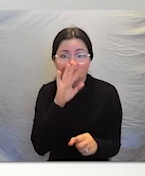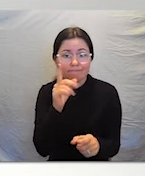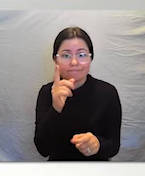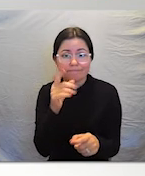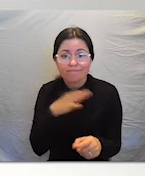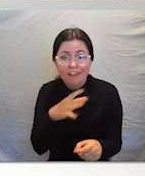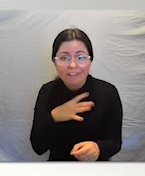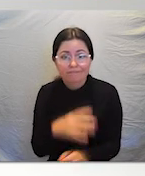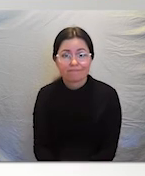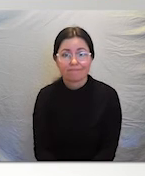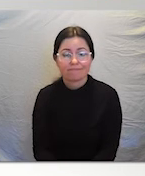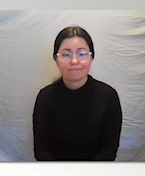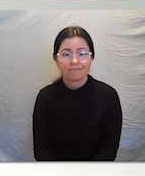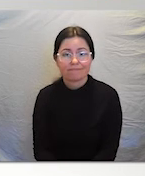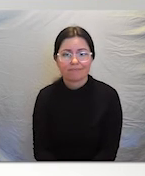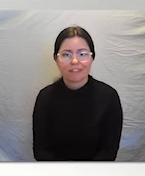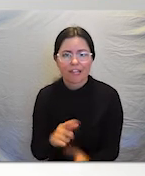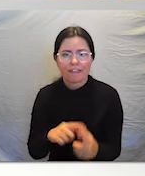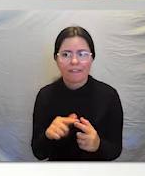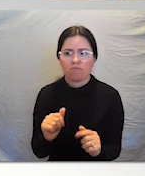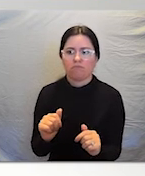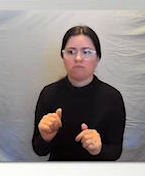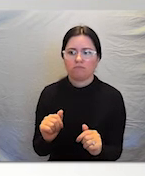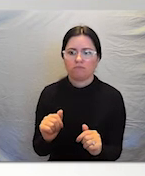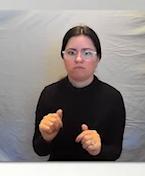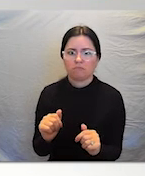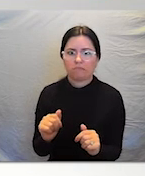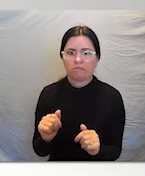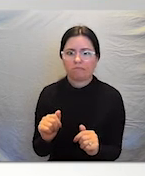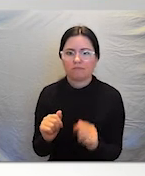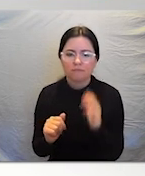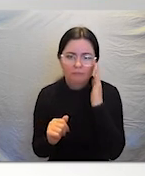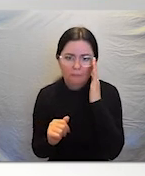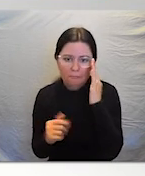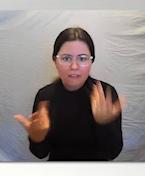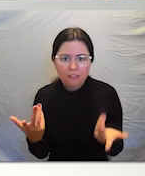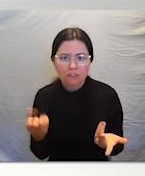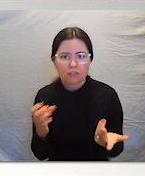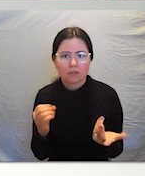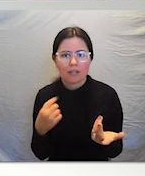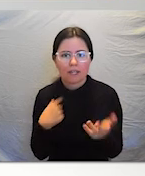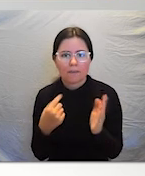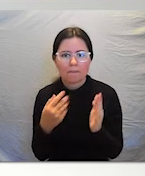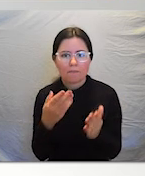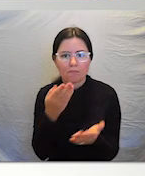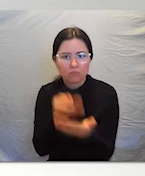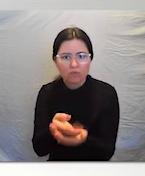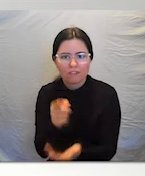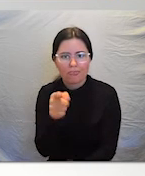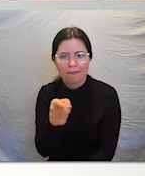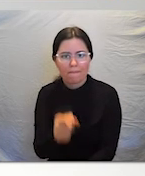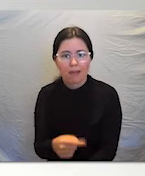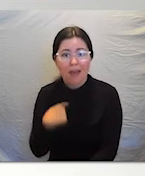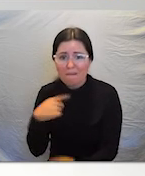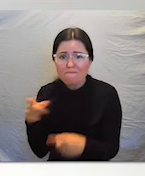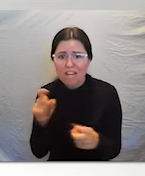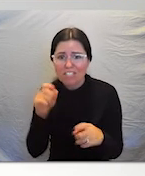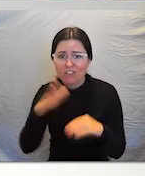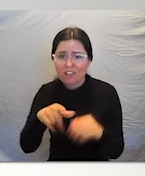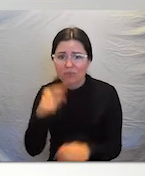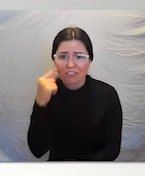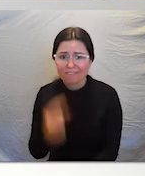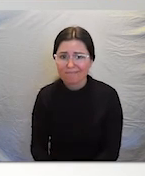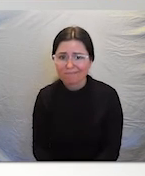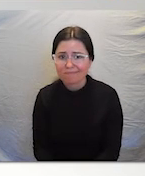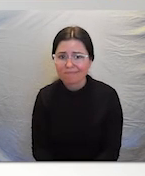practically recite it back to prove to them that I am quicker than you think. And I also talk